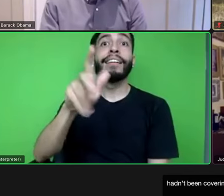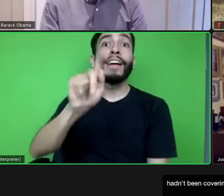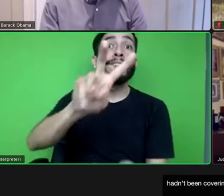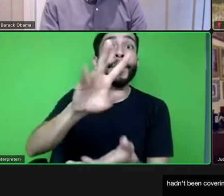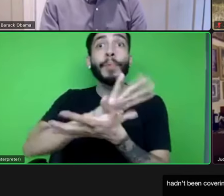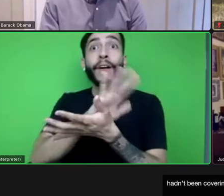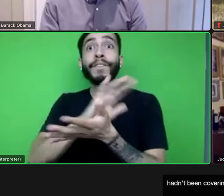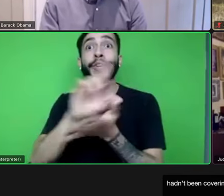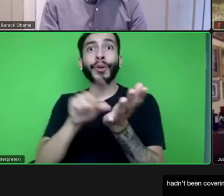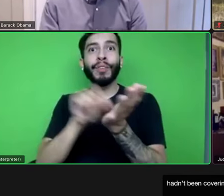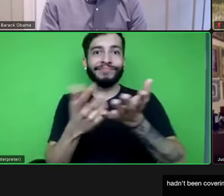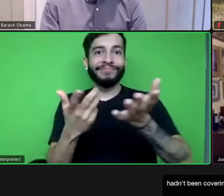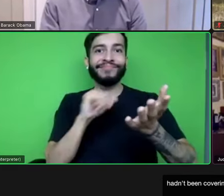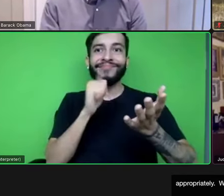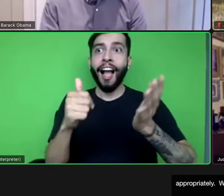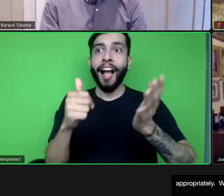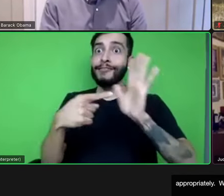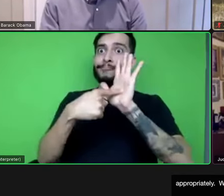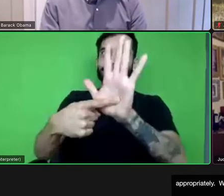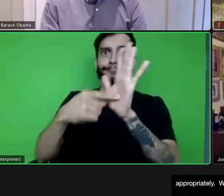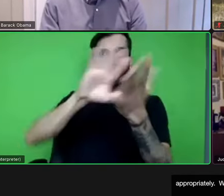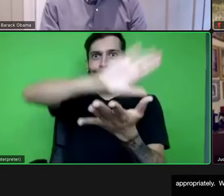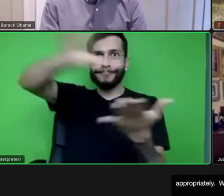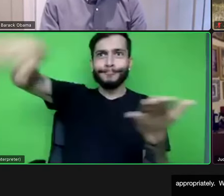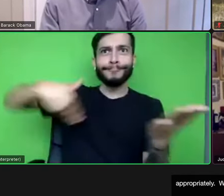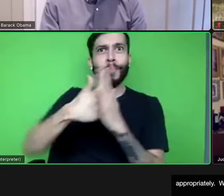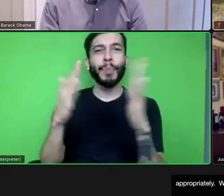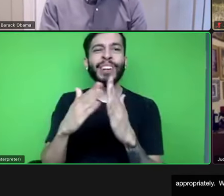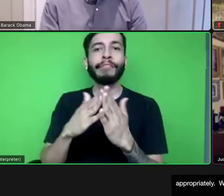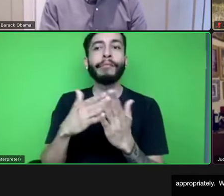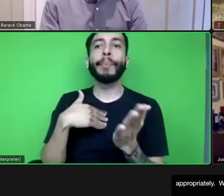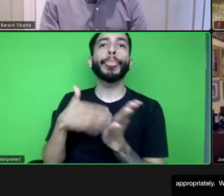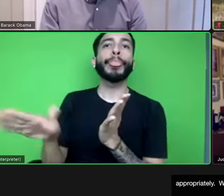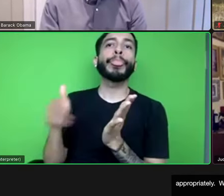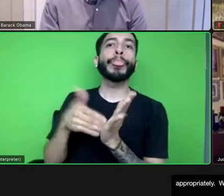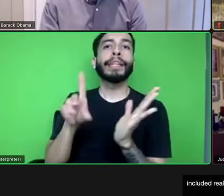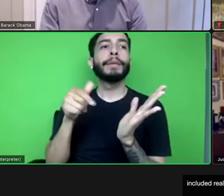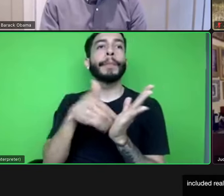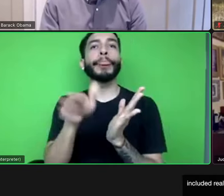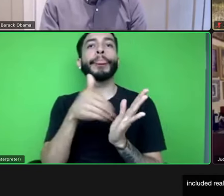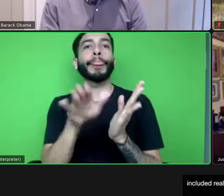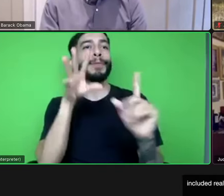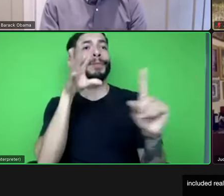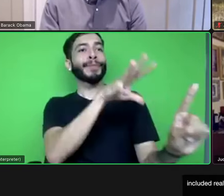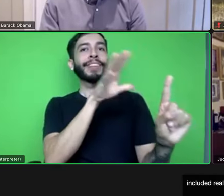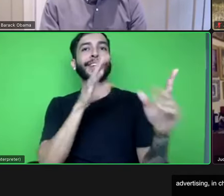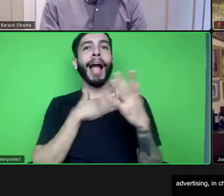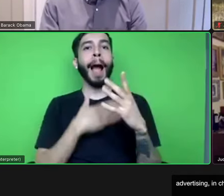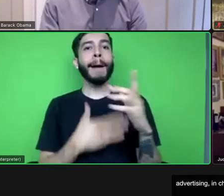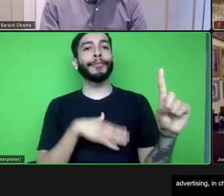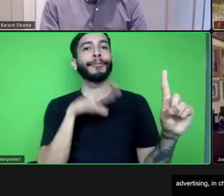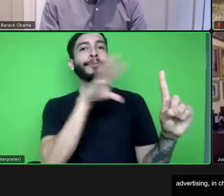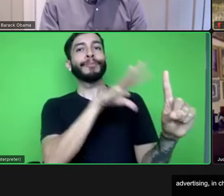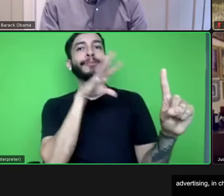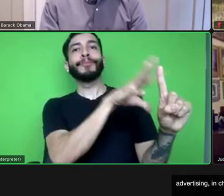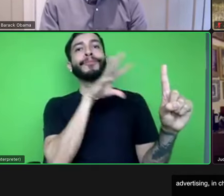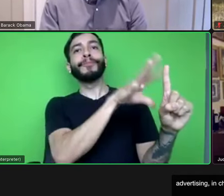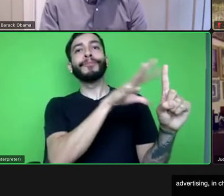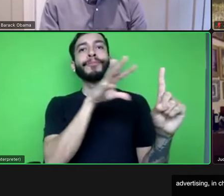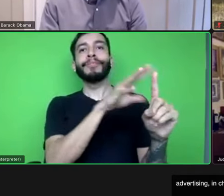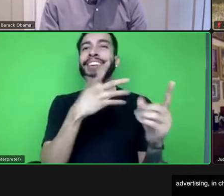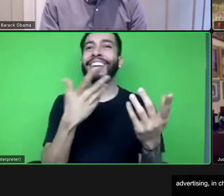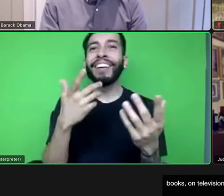included really in advertising, in children's books, on television programs, in